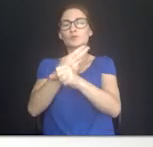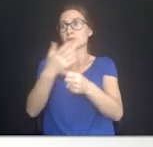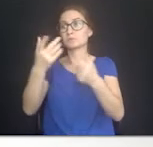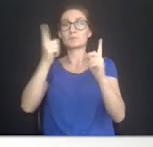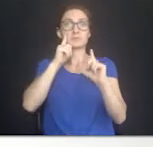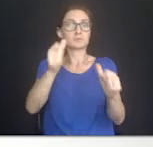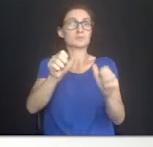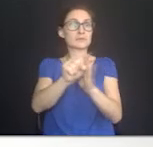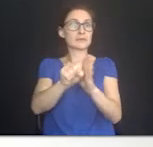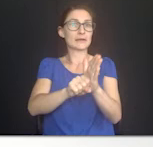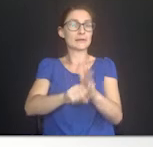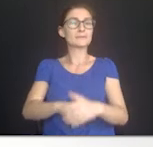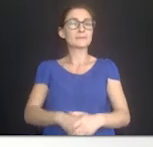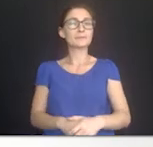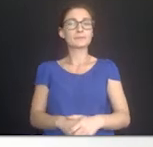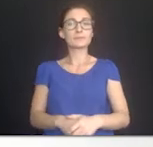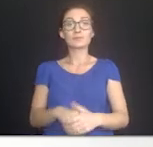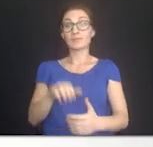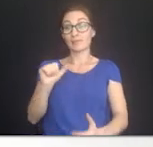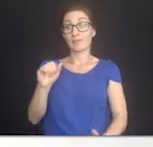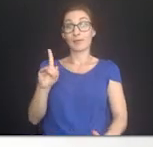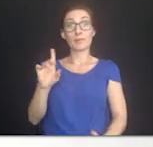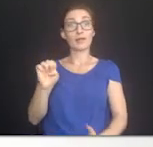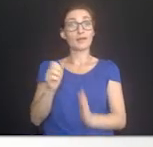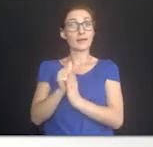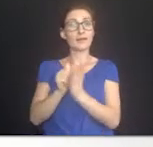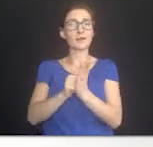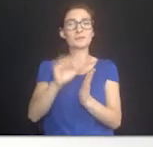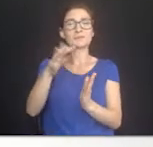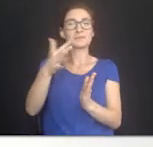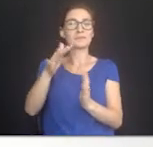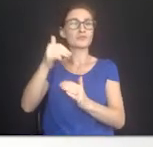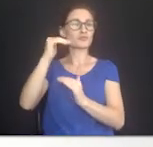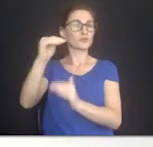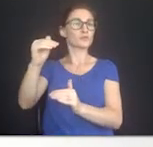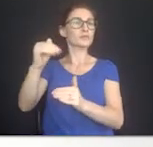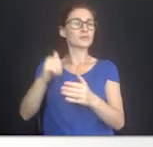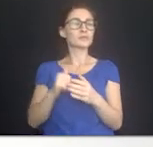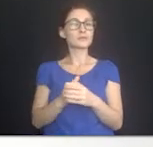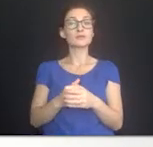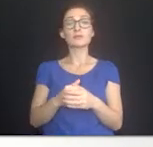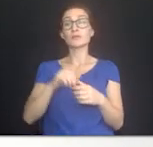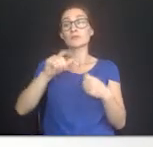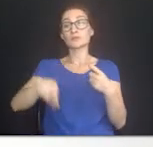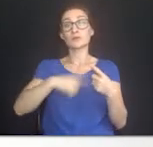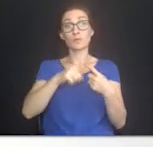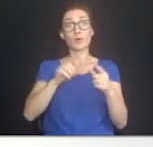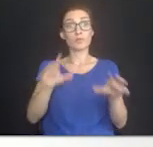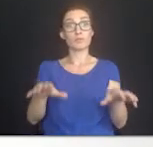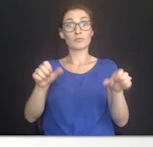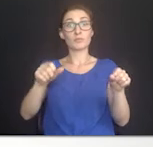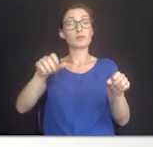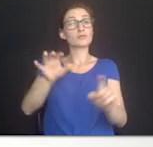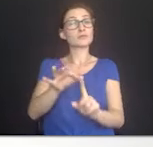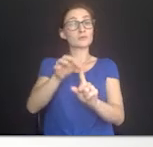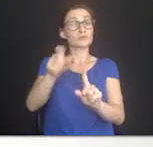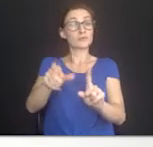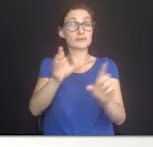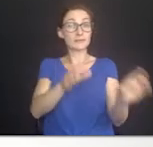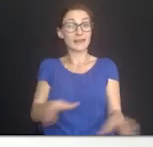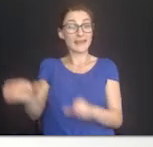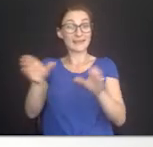and they are a little restricted, right? So when we do special needs planning, I'm trying to make sure that I can get